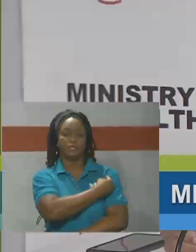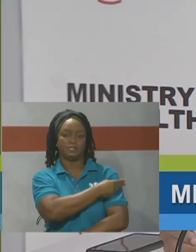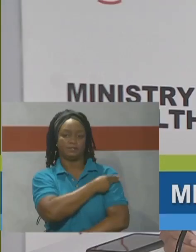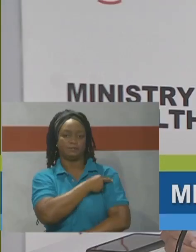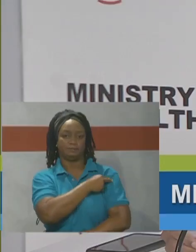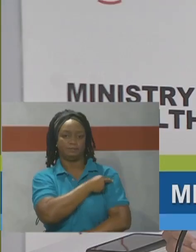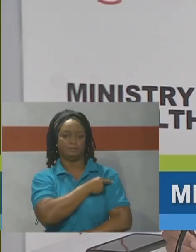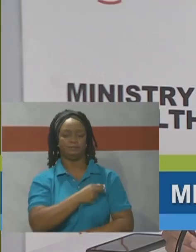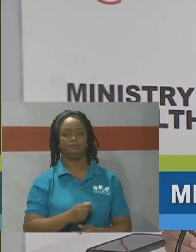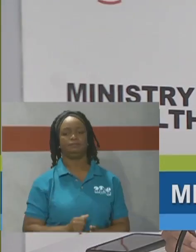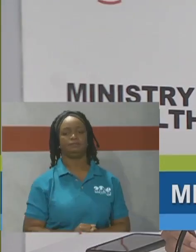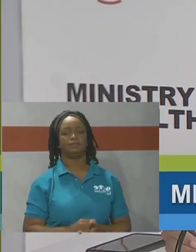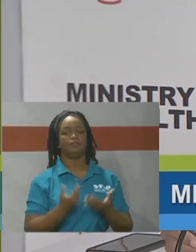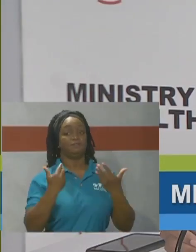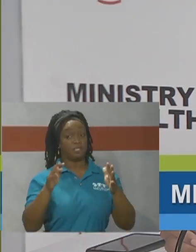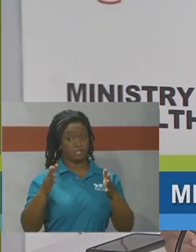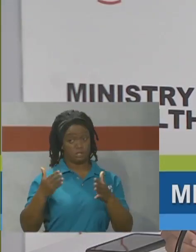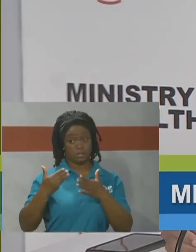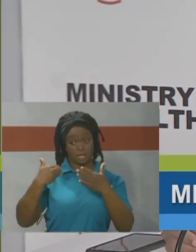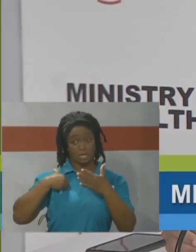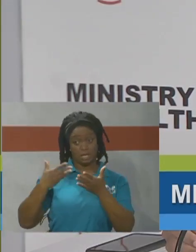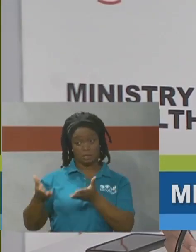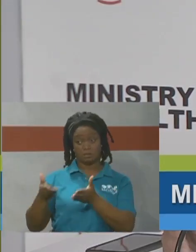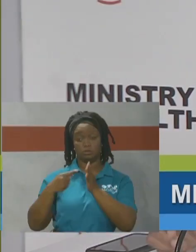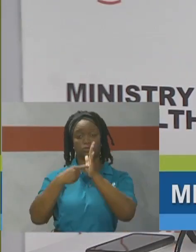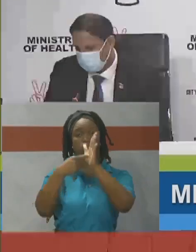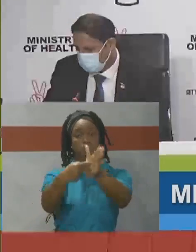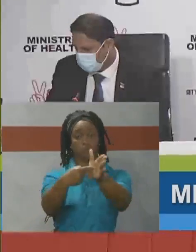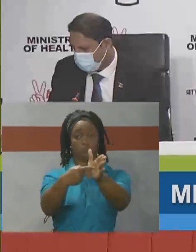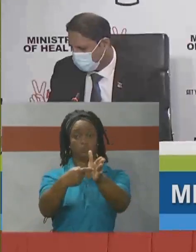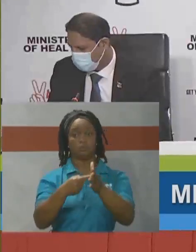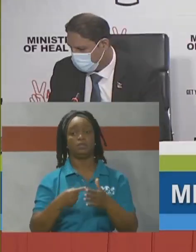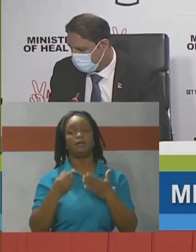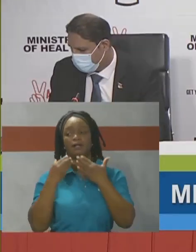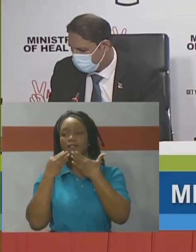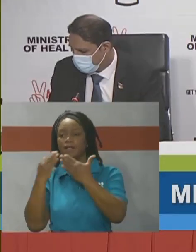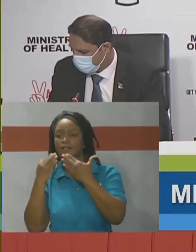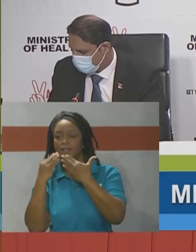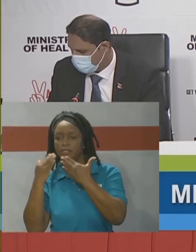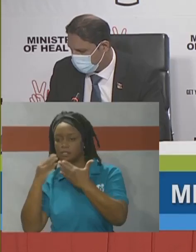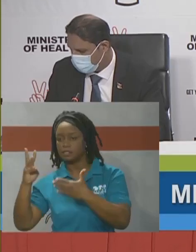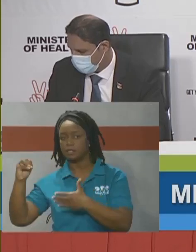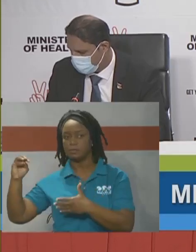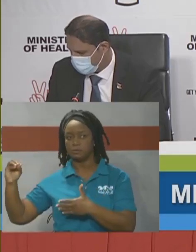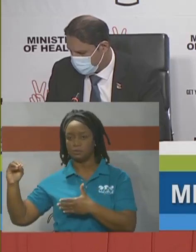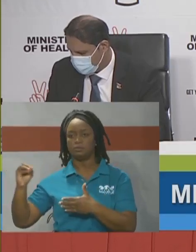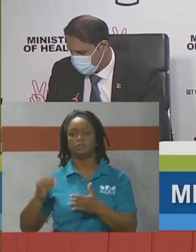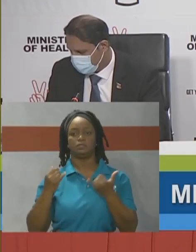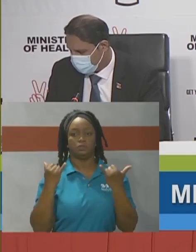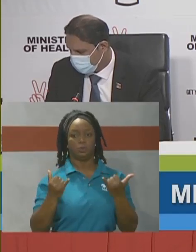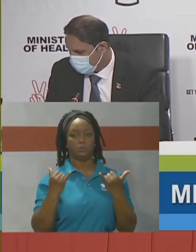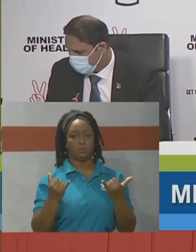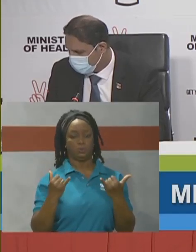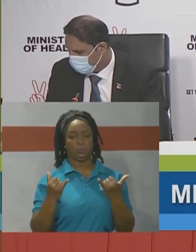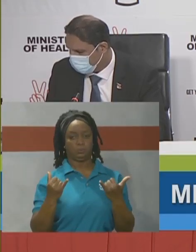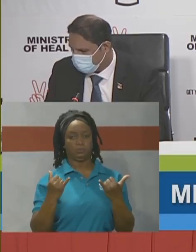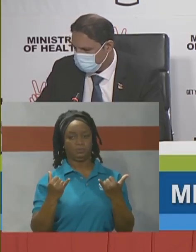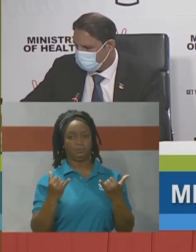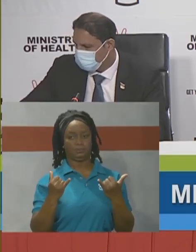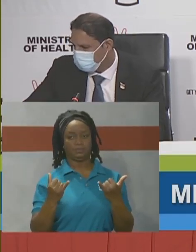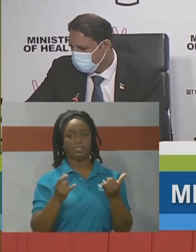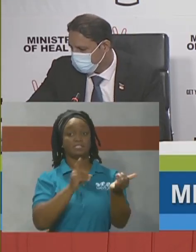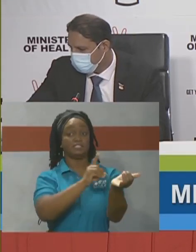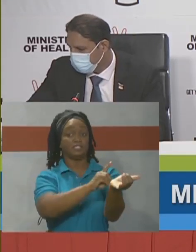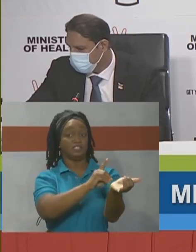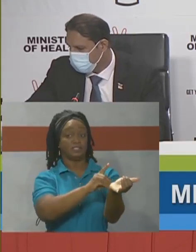brief presentation this morning. Mr. Alexander. Thank you. Thank you very much, CMO. We welcome back Dr. Paul, who will